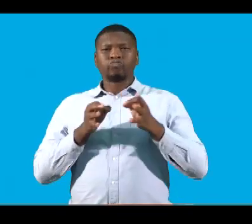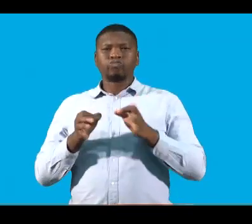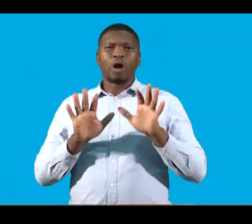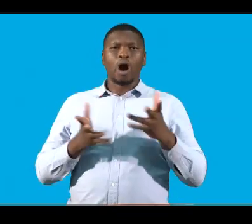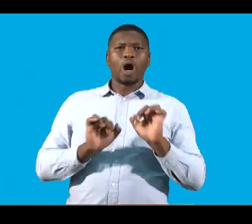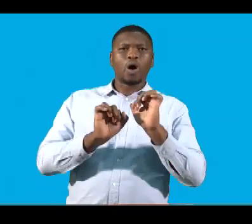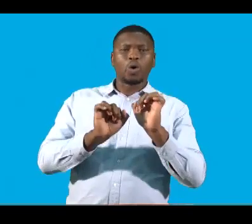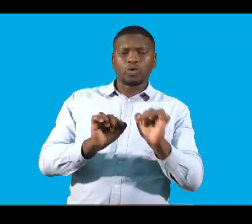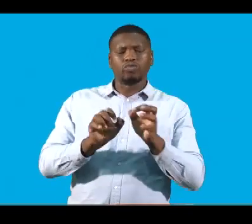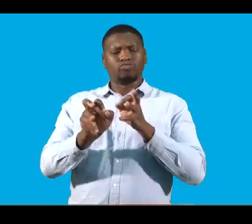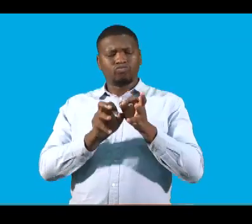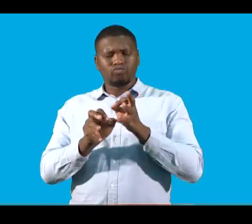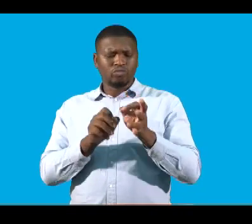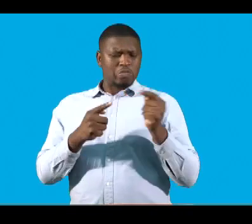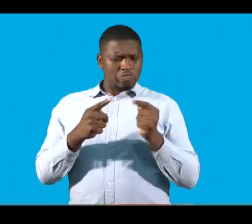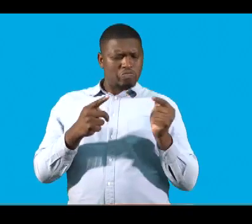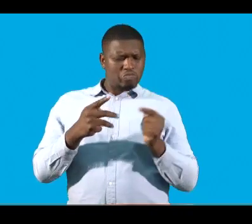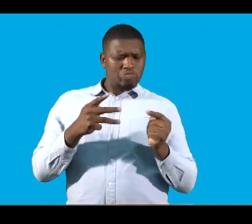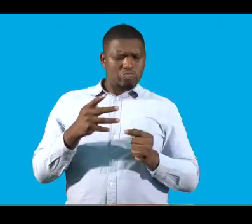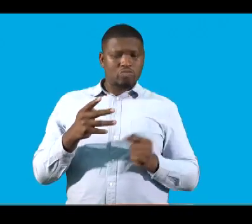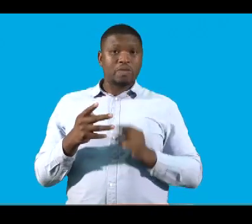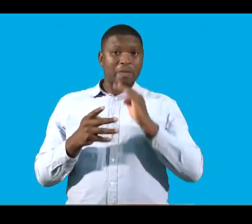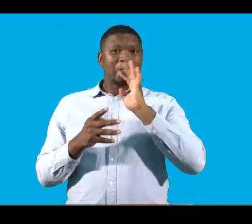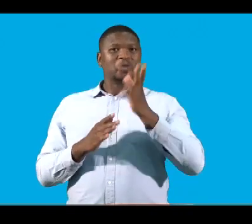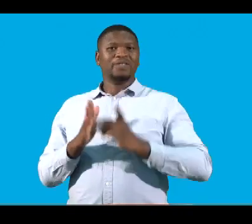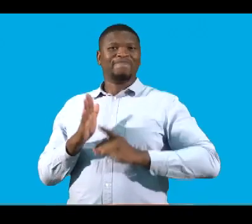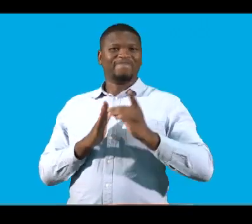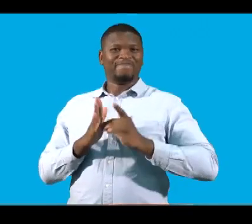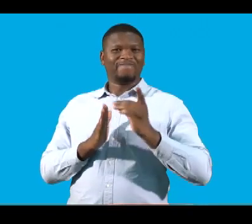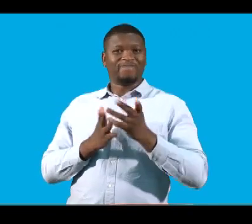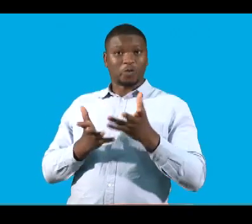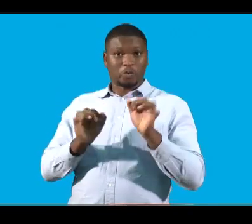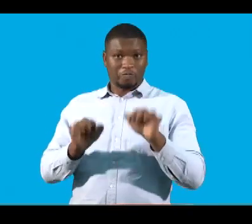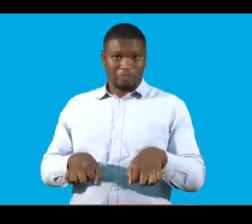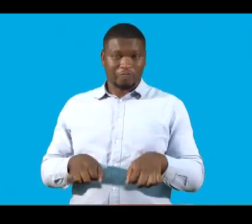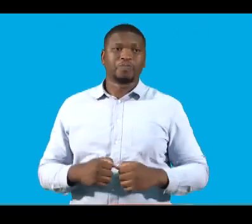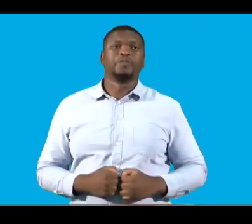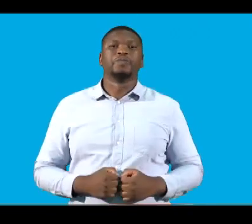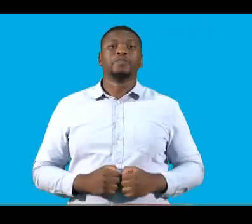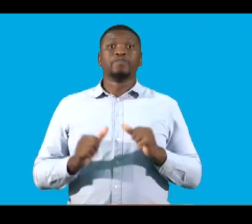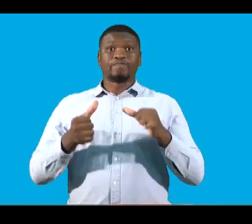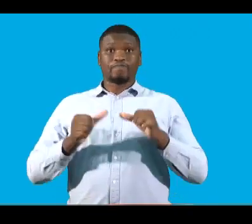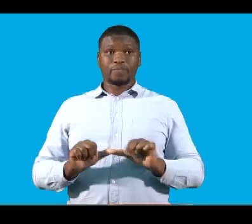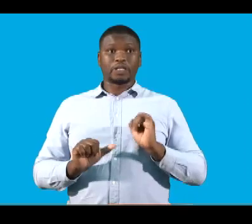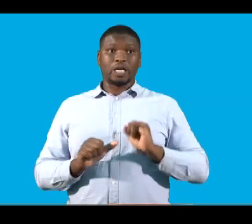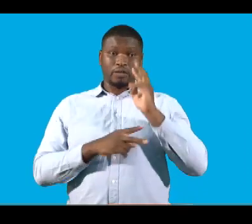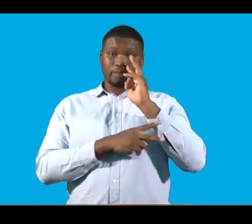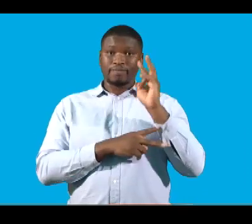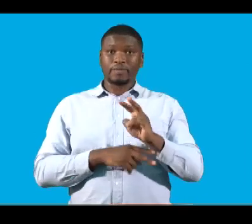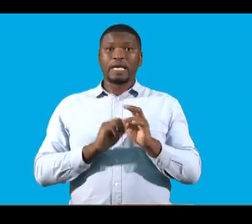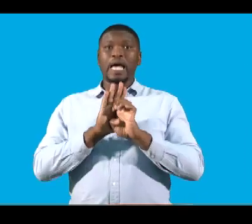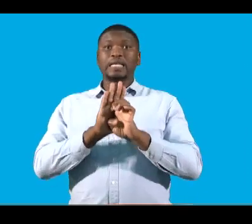you are going to state how your argument will ensue, which means to develop,